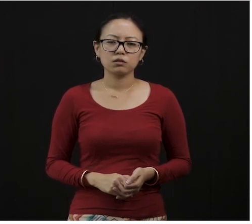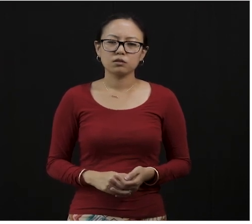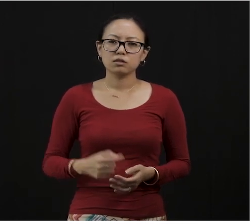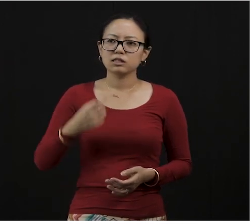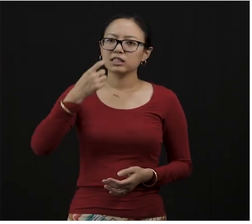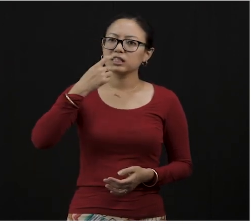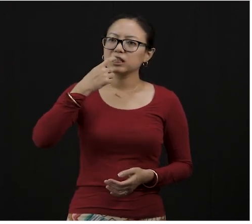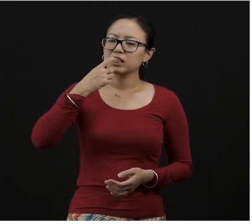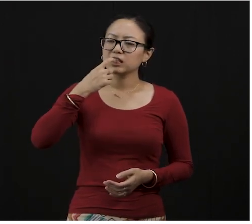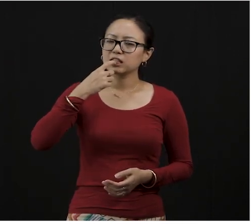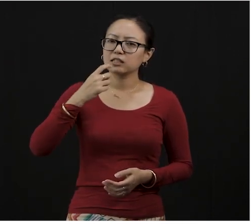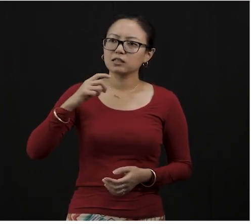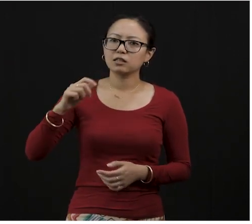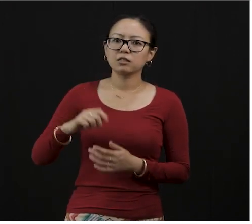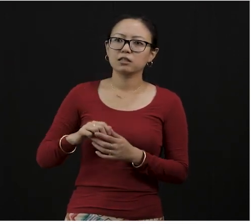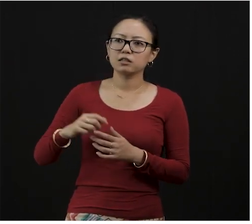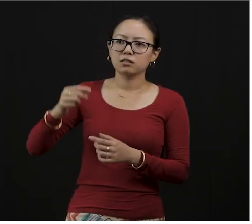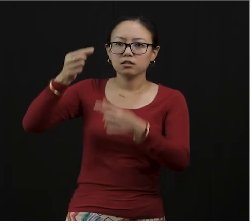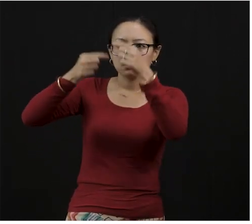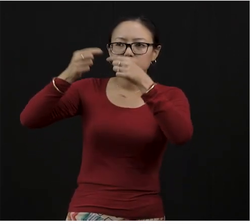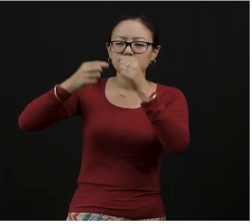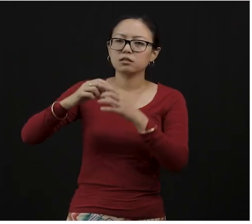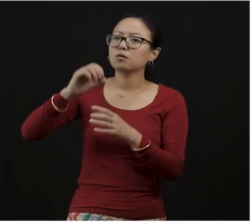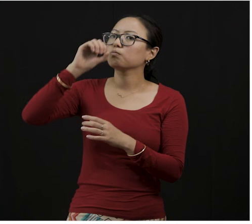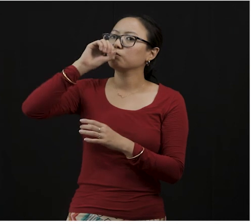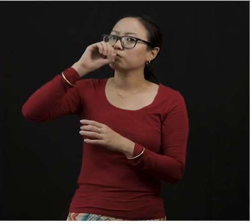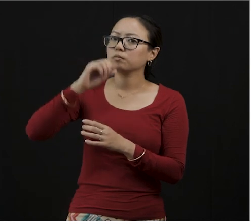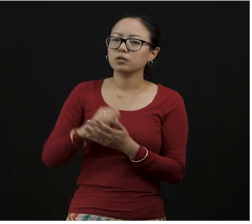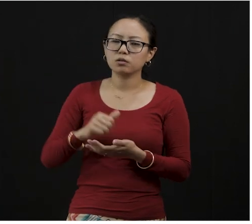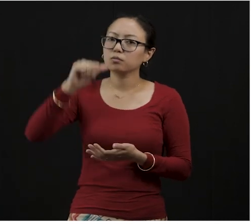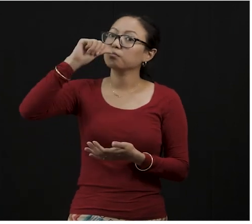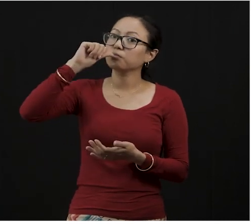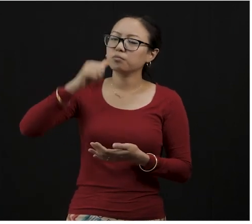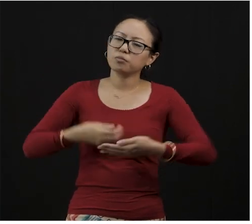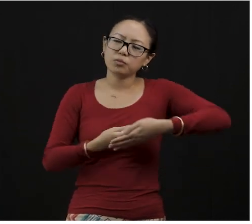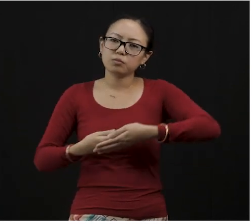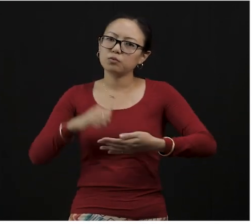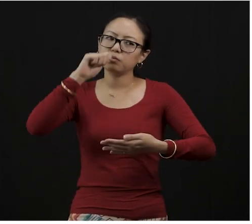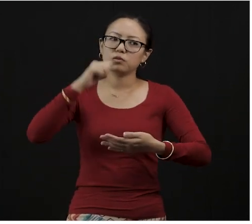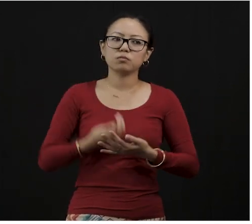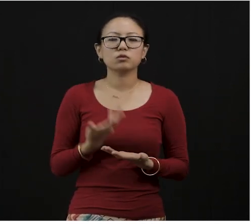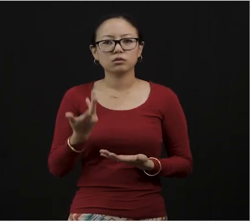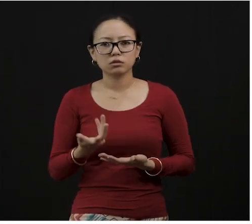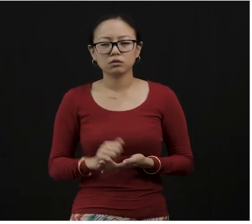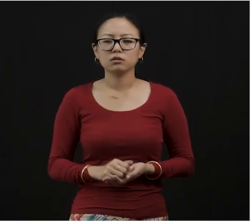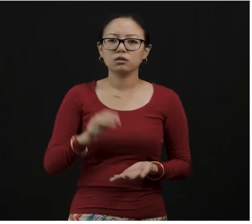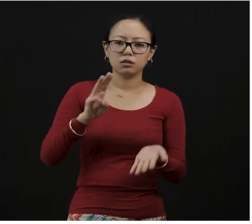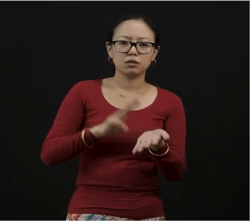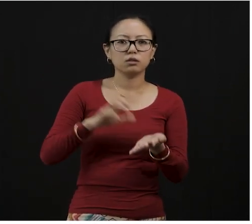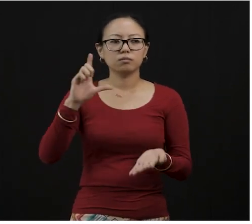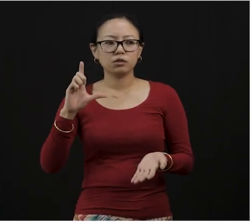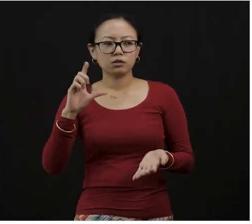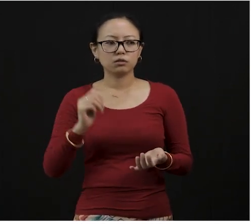Milk in a small baby's feeding bottle, we will use, this also we will use ml.